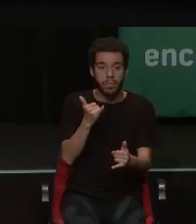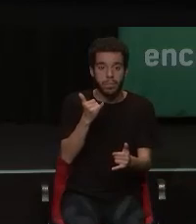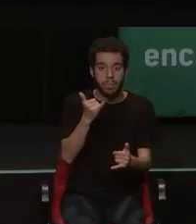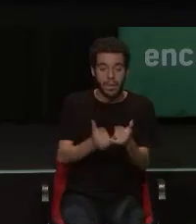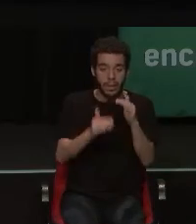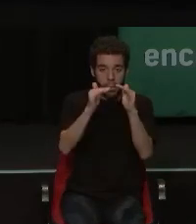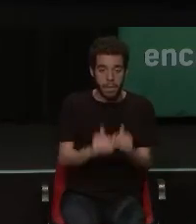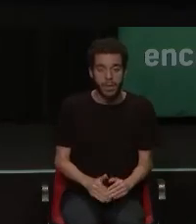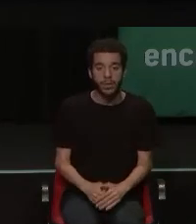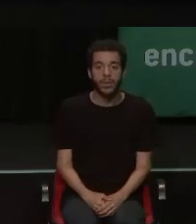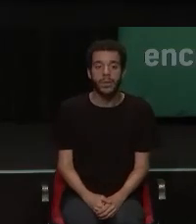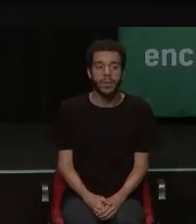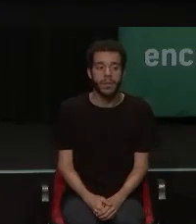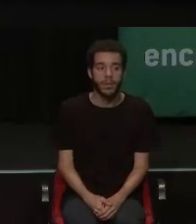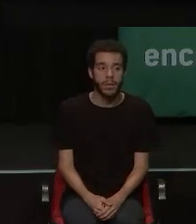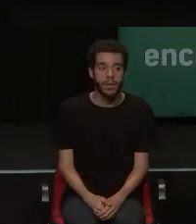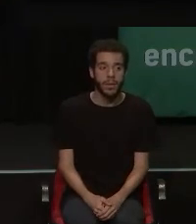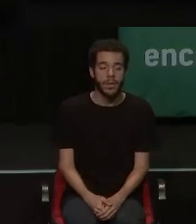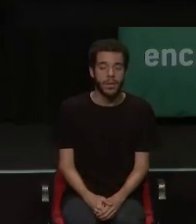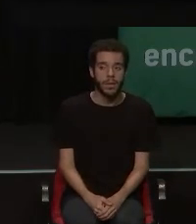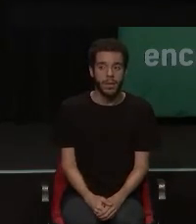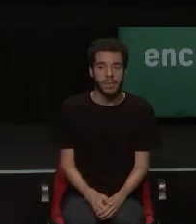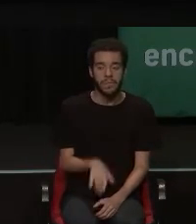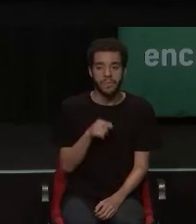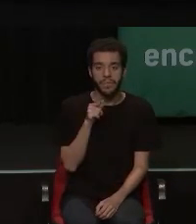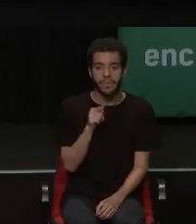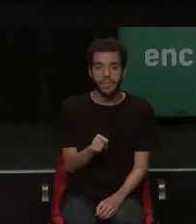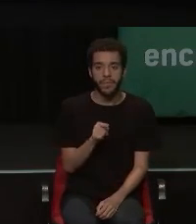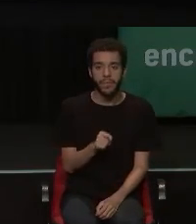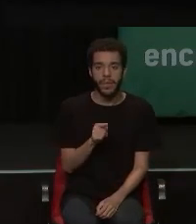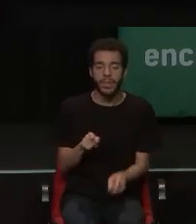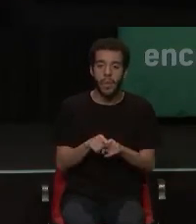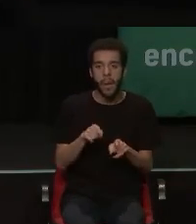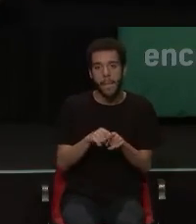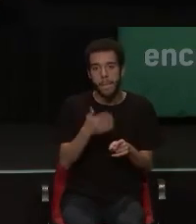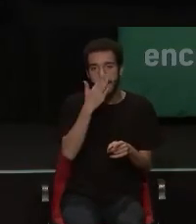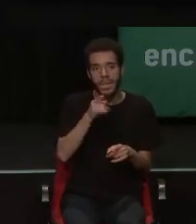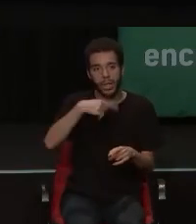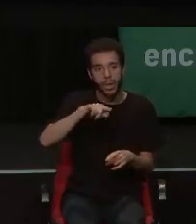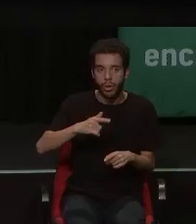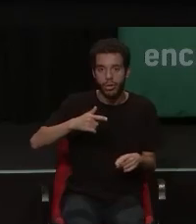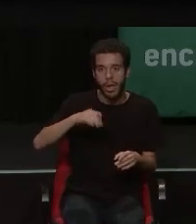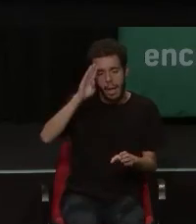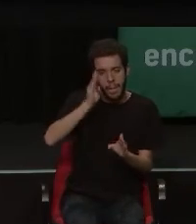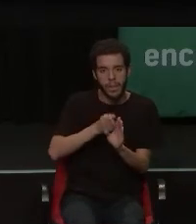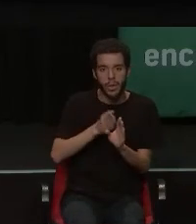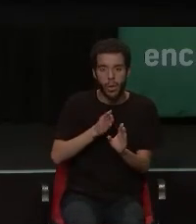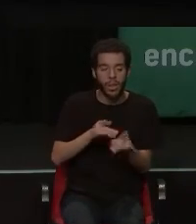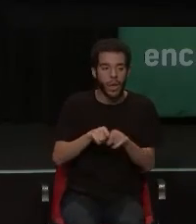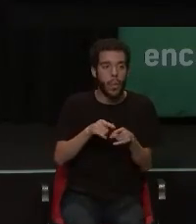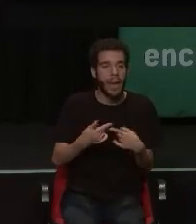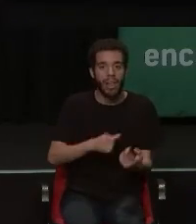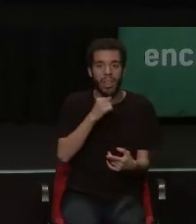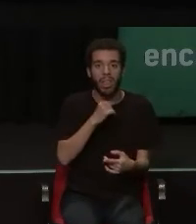would be involved less in risk behaviors. This shakes some structures, some ideas that